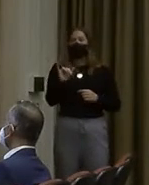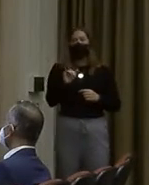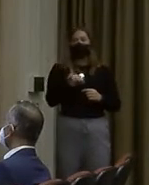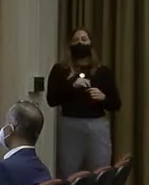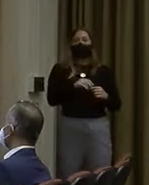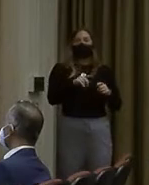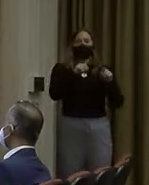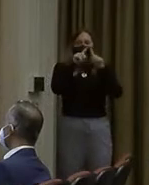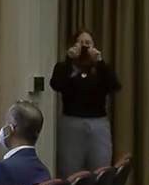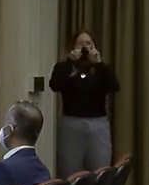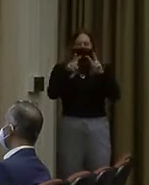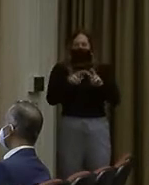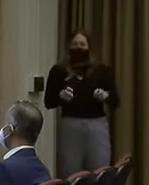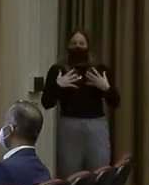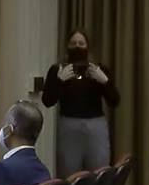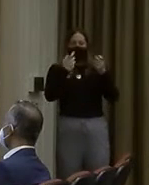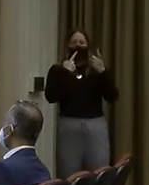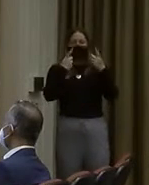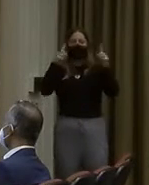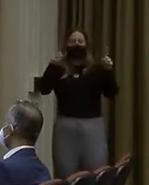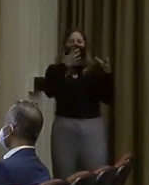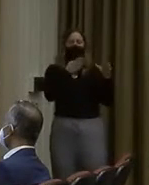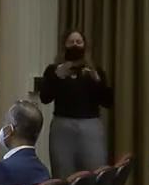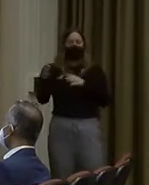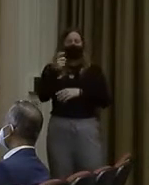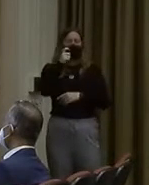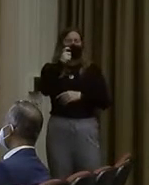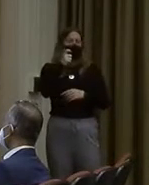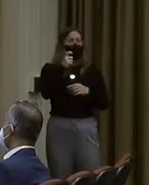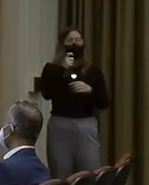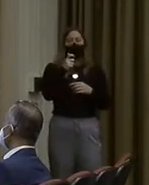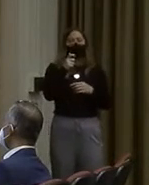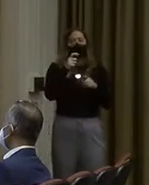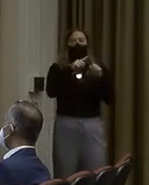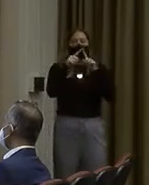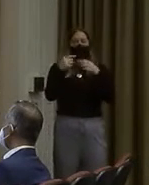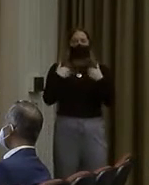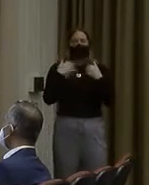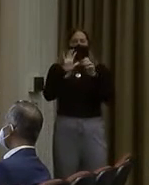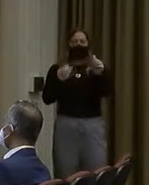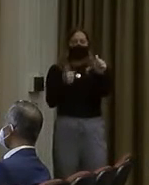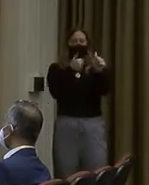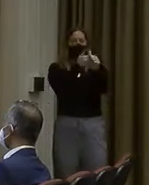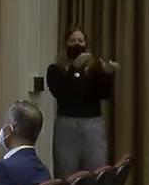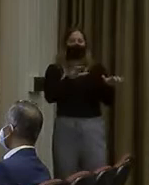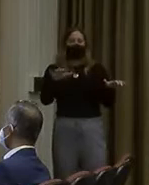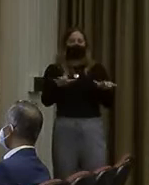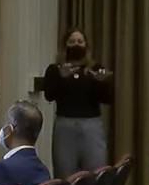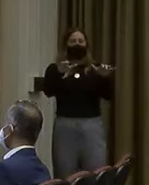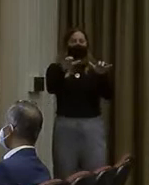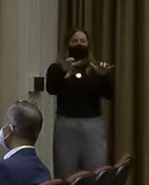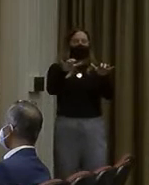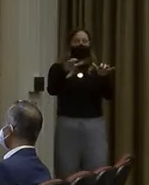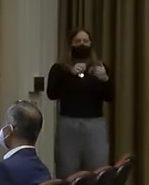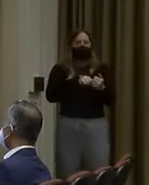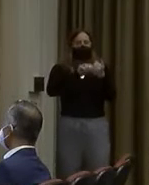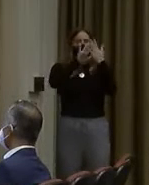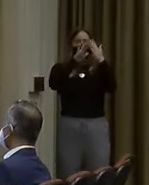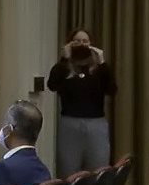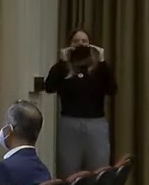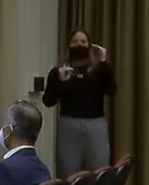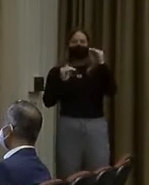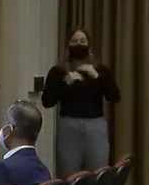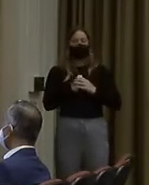systems are analyzing health outcomes stratified by race and ethnicity, allowing them to take follow-up actions as needed to address disparities.